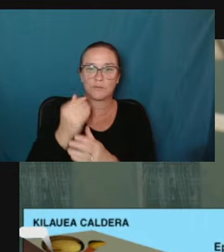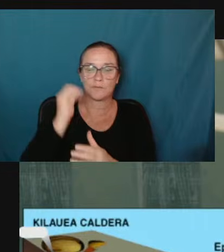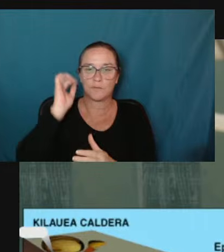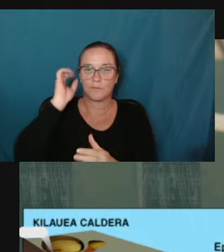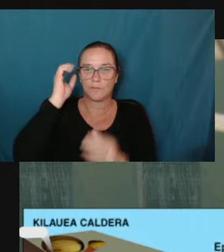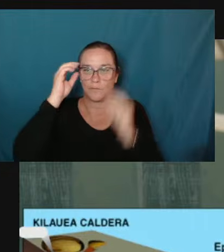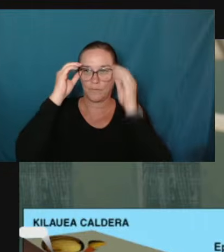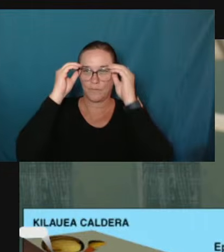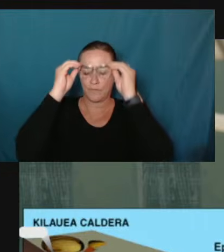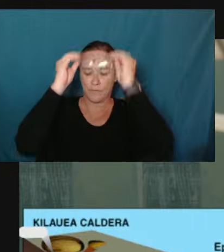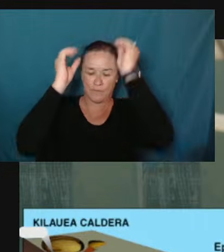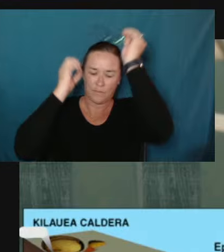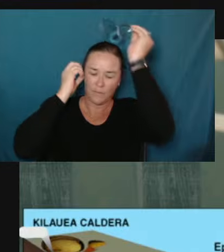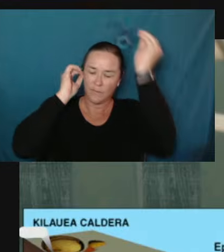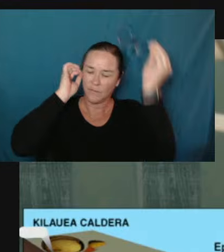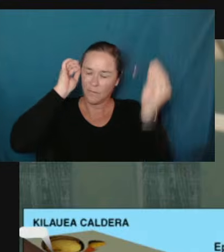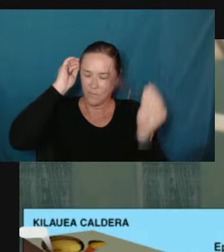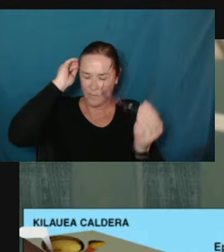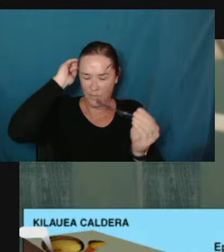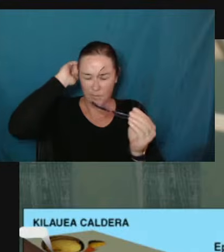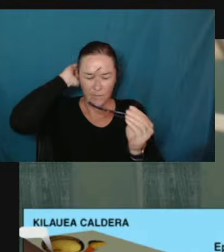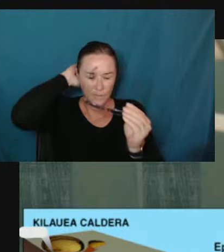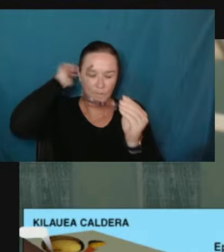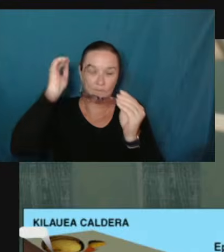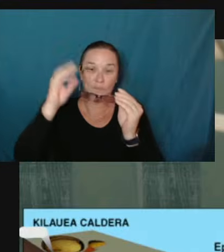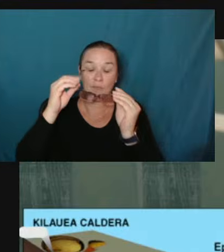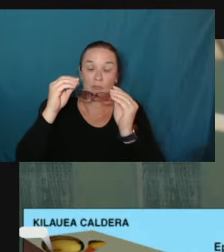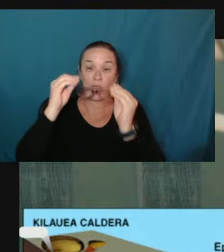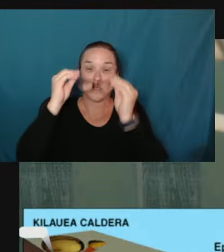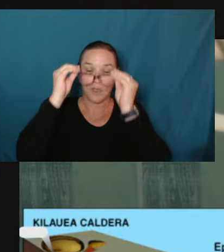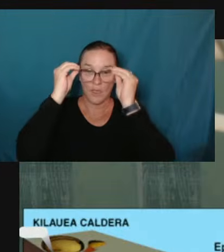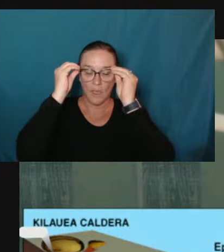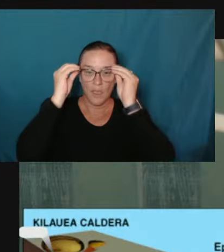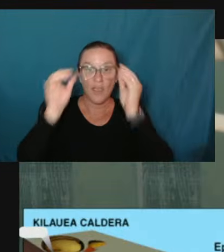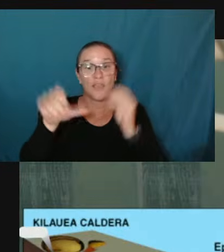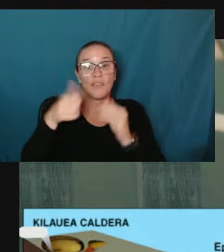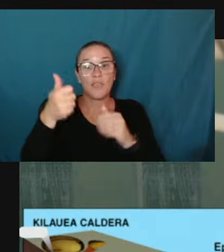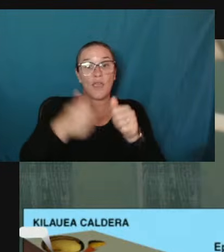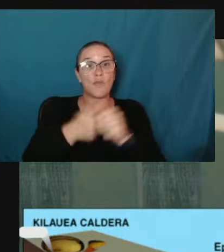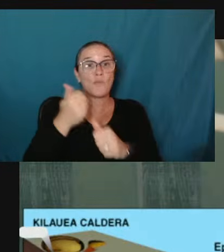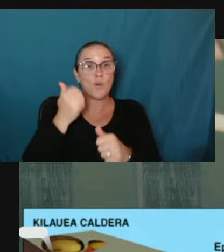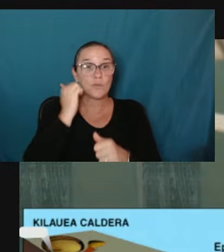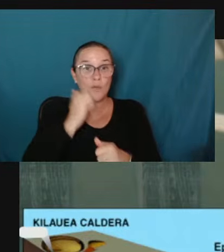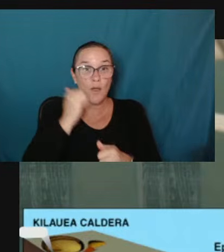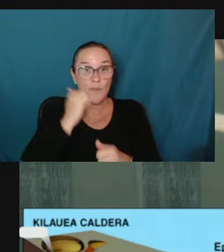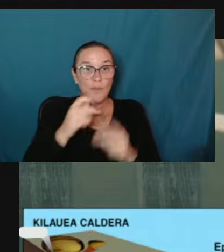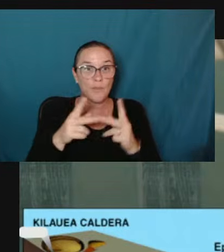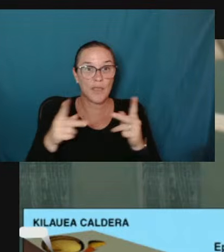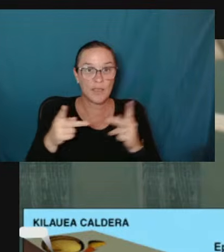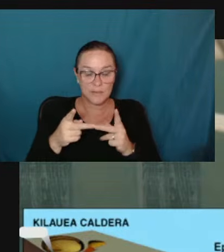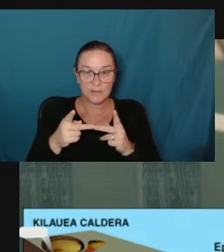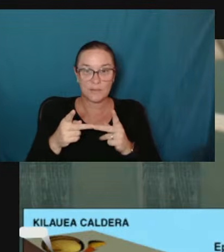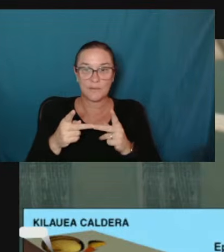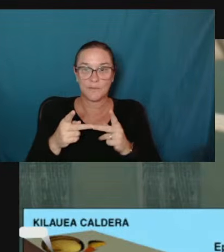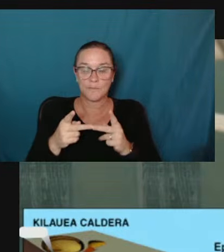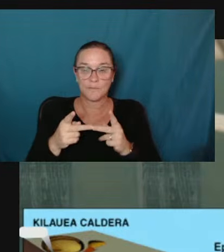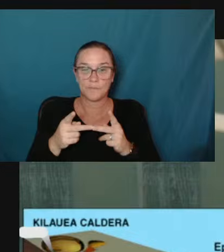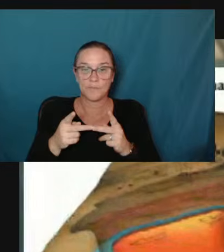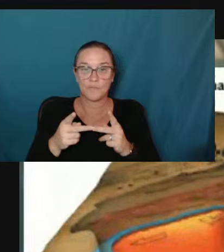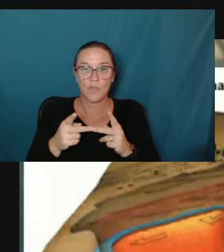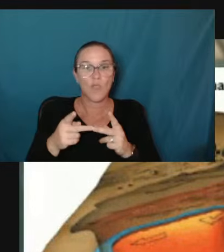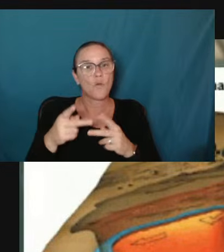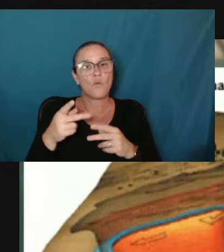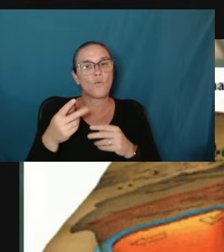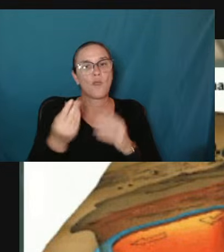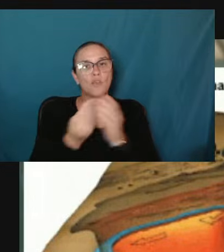What is another place, the other most common place along Hawaiian volcanoes where eruptions occur?